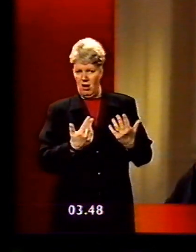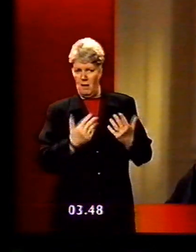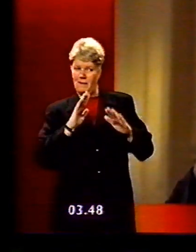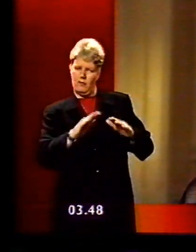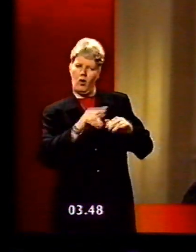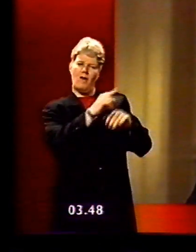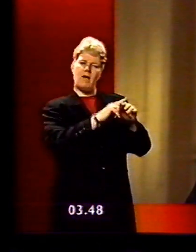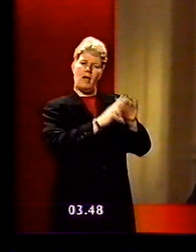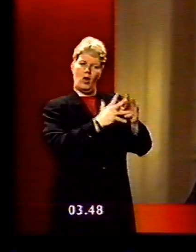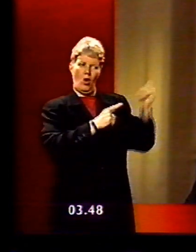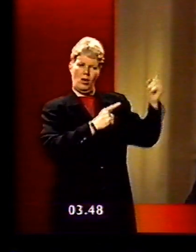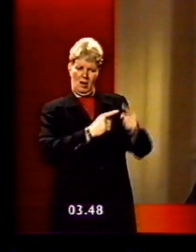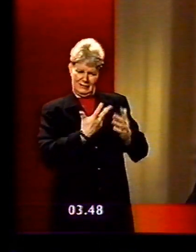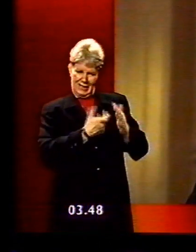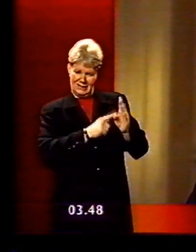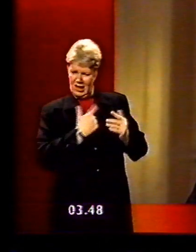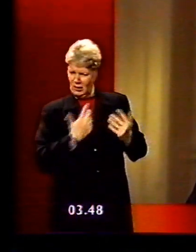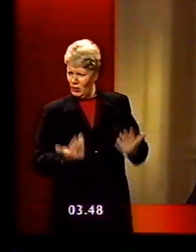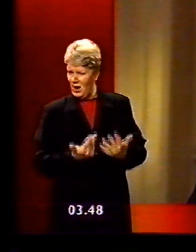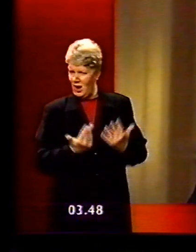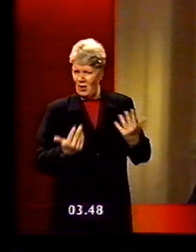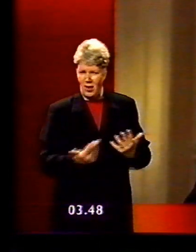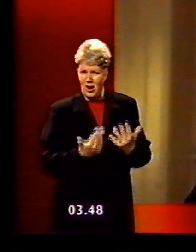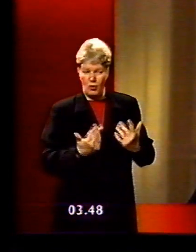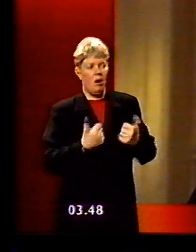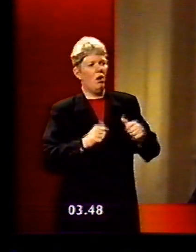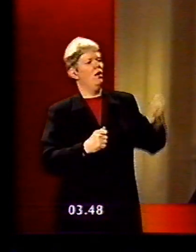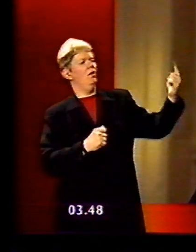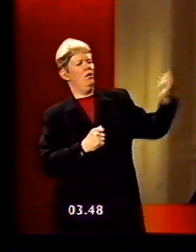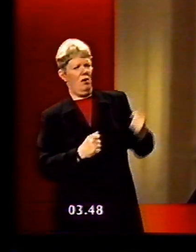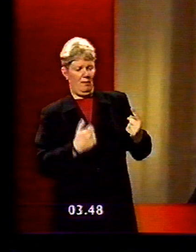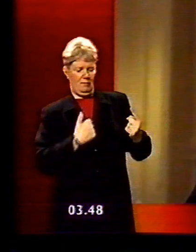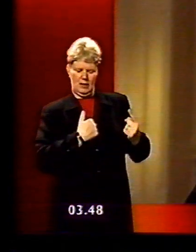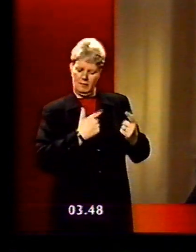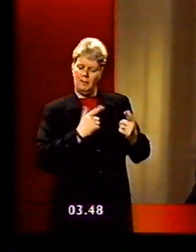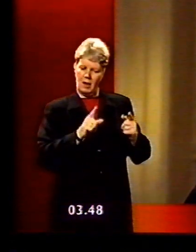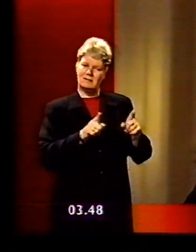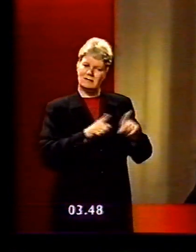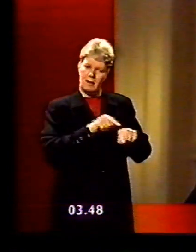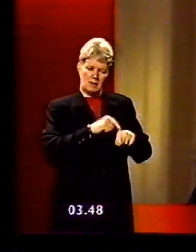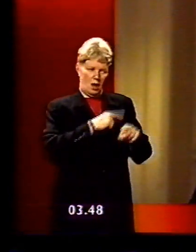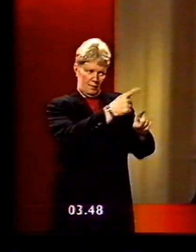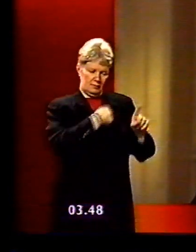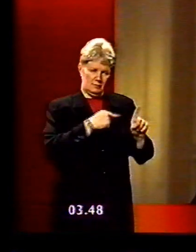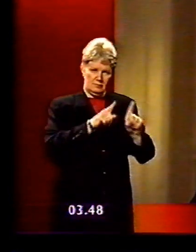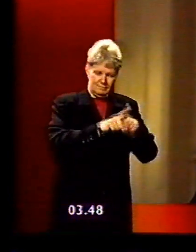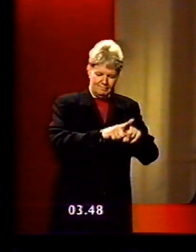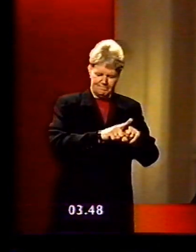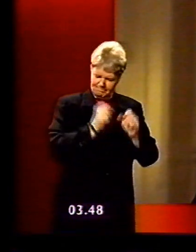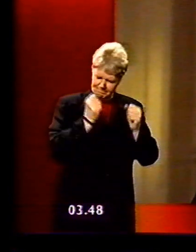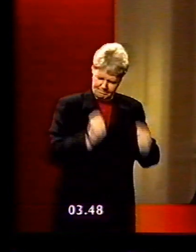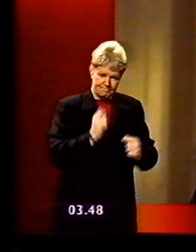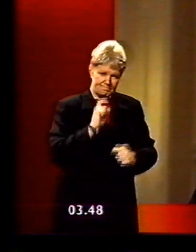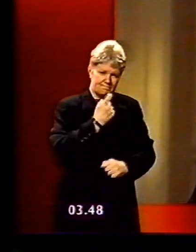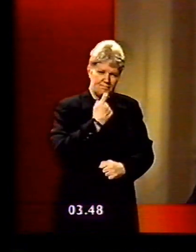down, I was absolutely with him in terms of taking every step to try and find